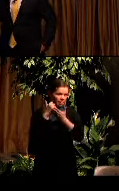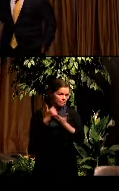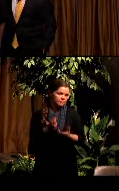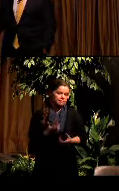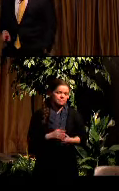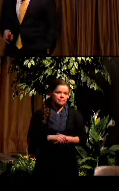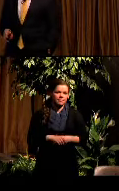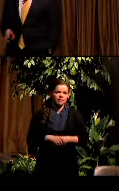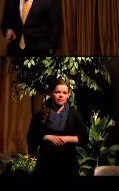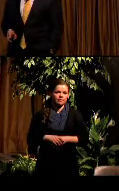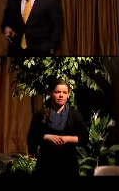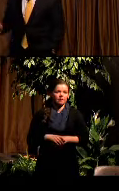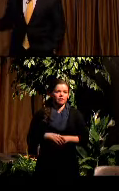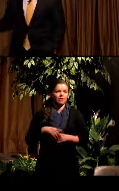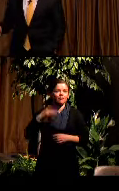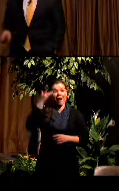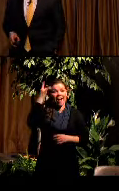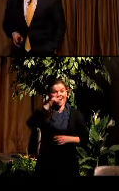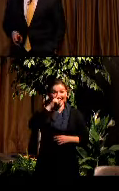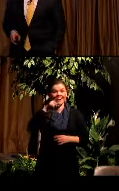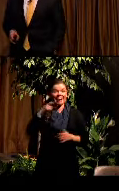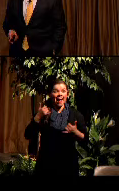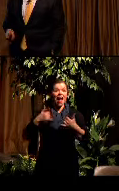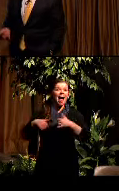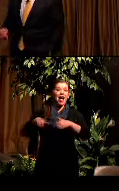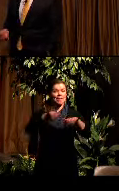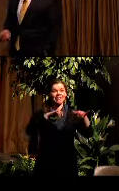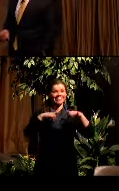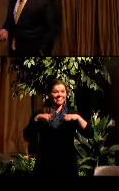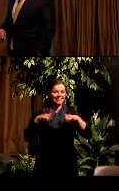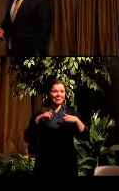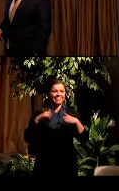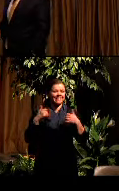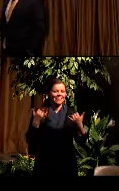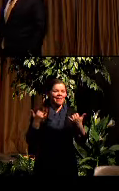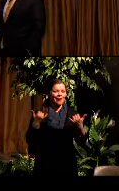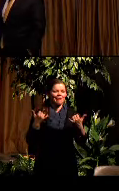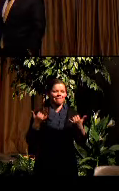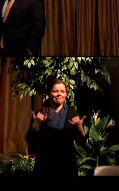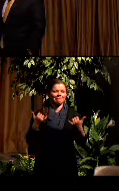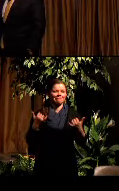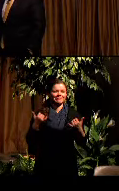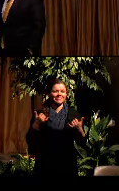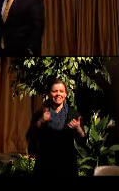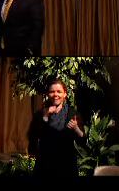places not too far from here, and you can see 20 bald eagles perched in